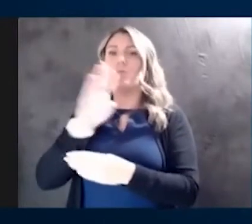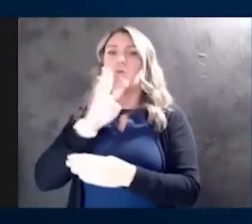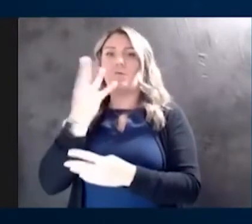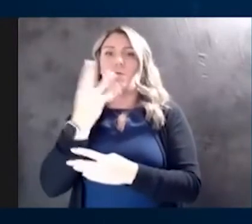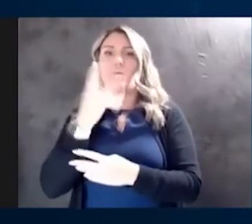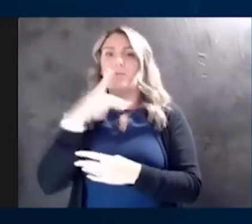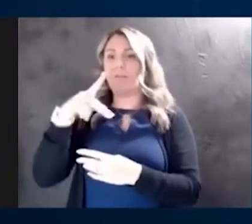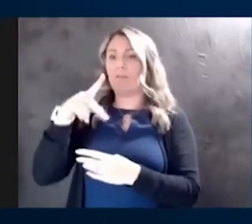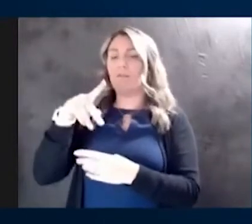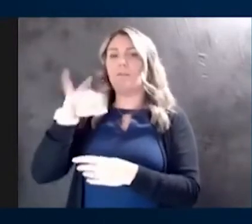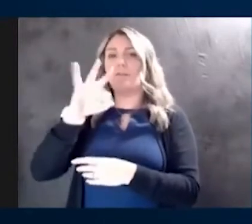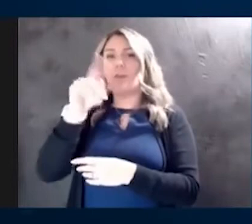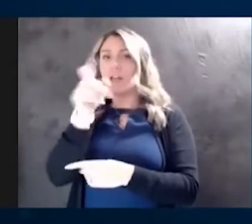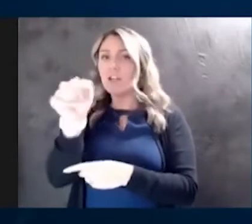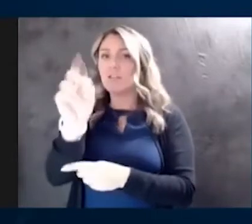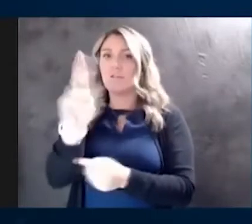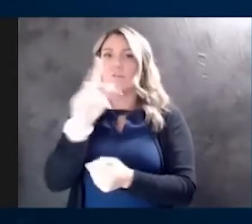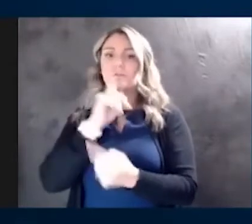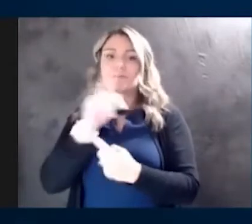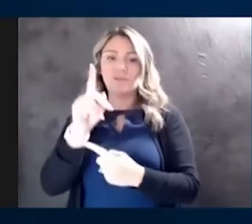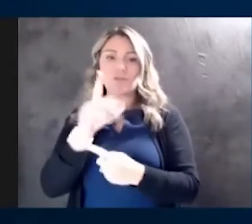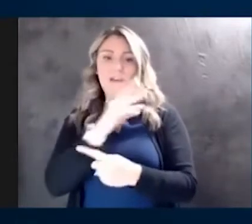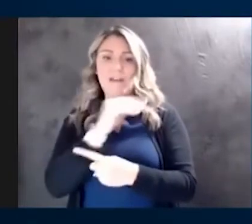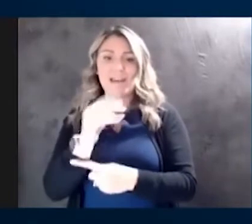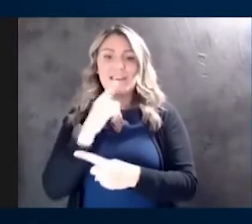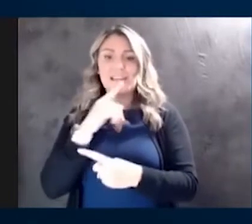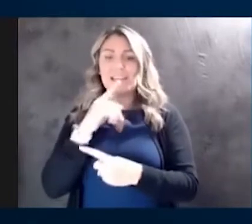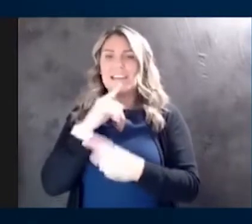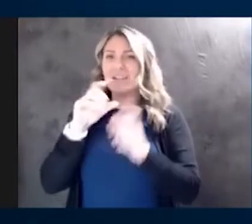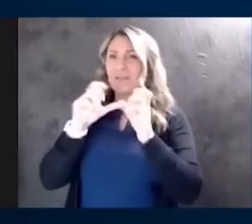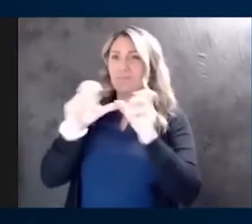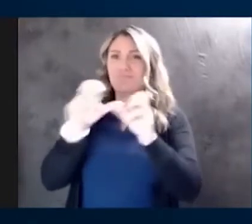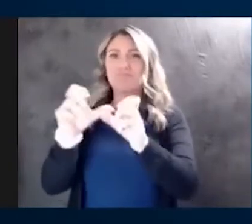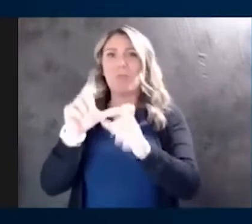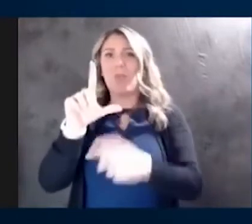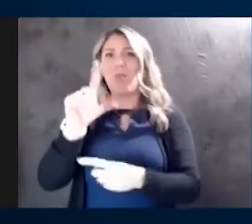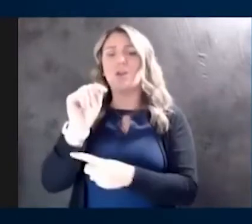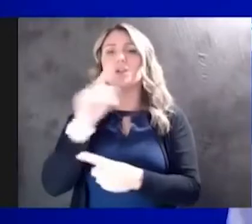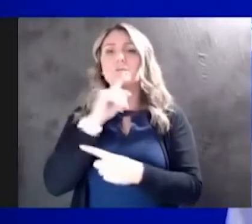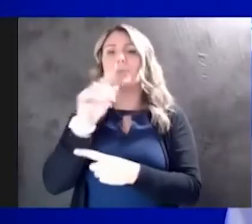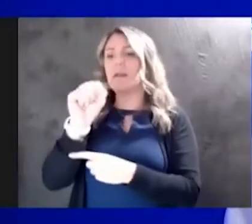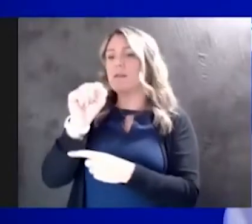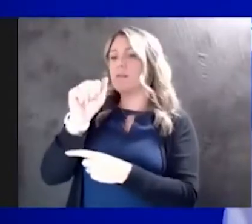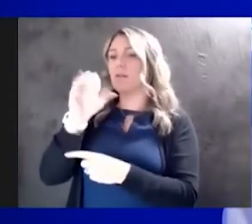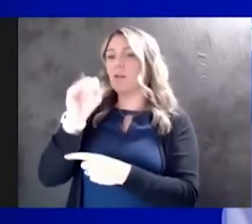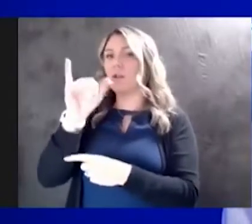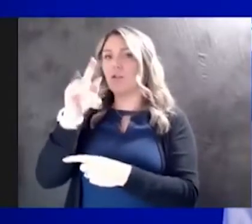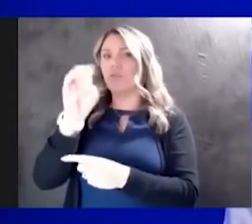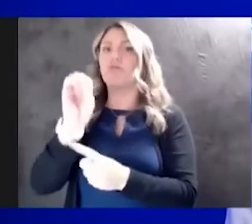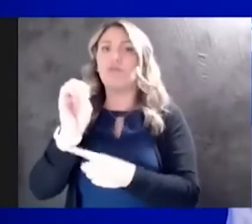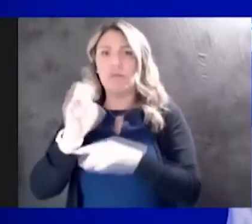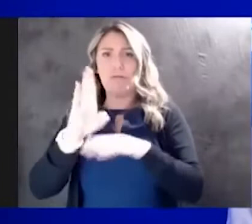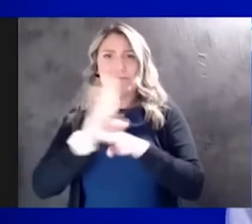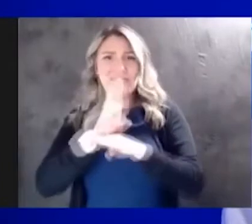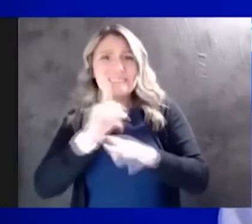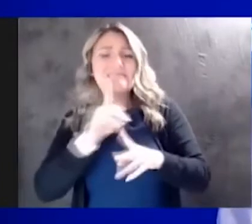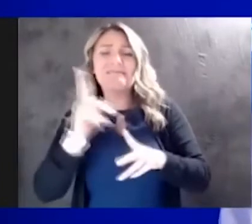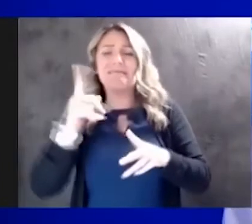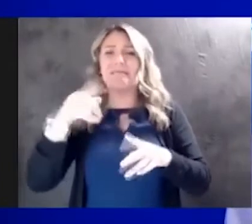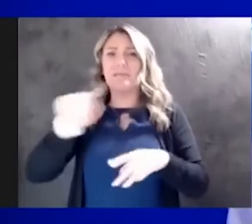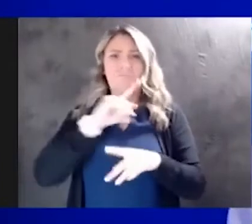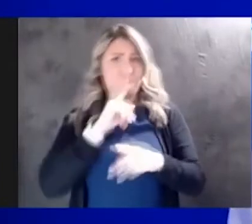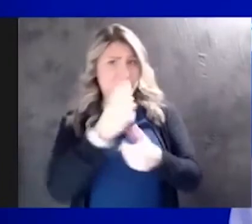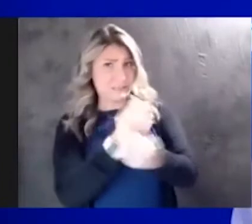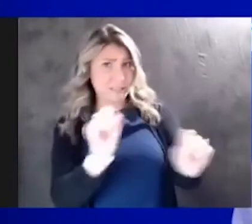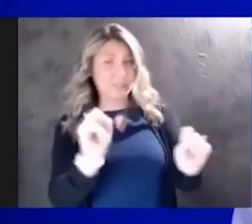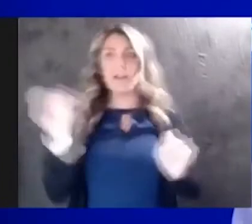of long-term and acute facilities. Am I safe? Yeah, you're safe. Vaccination,